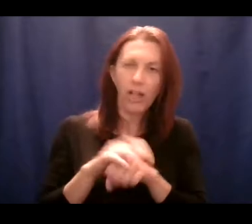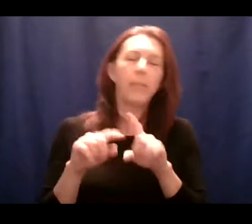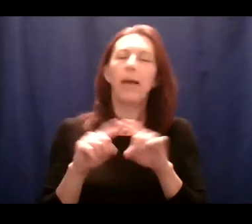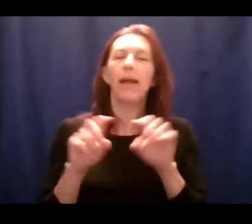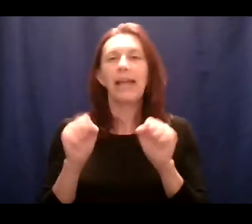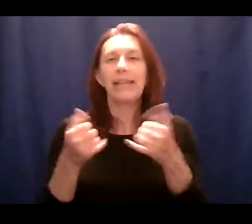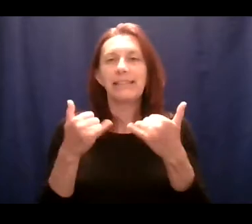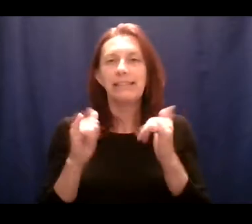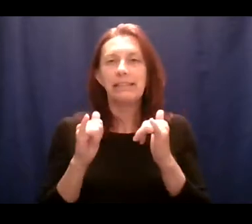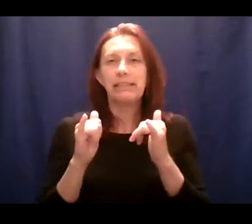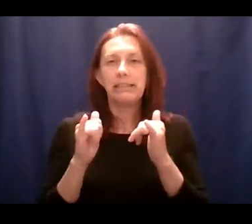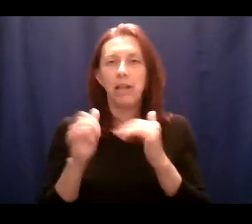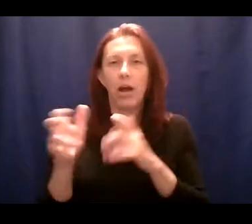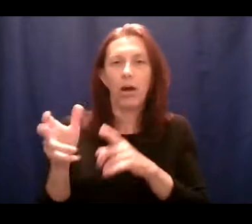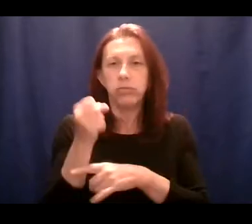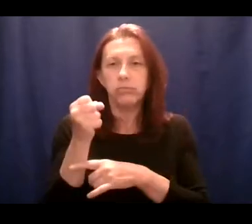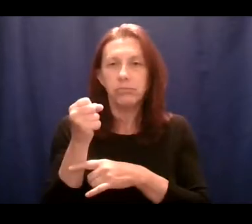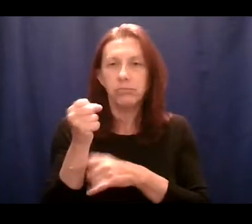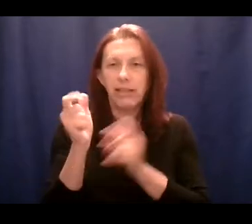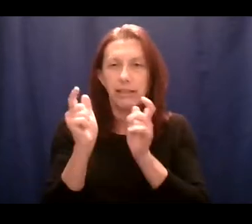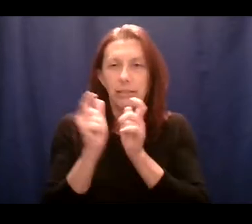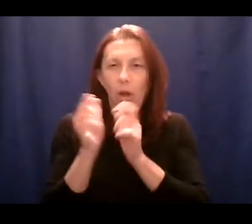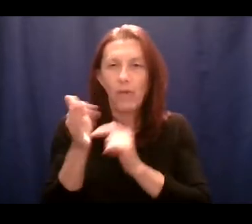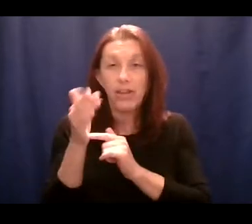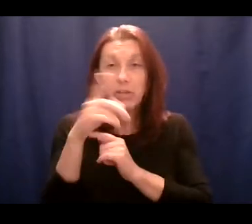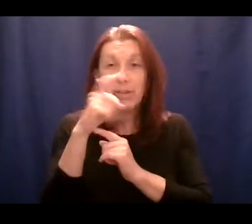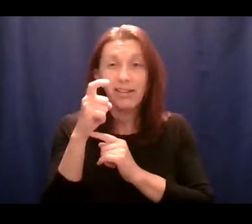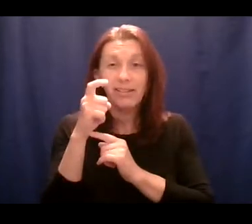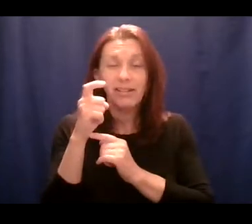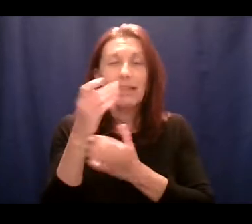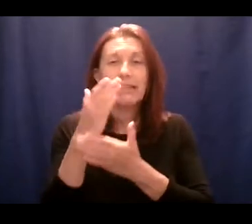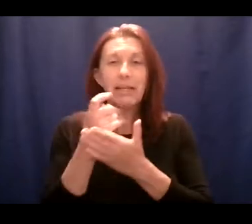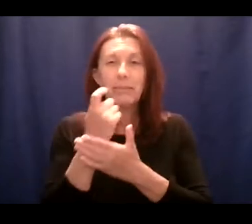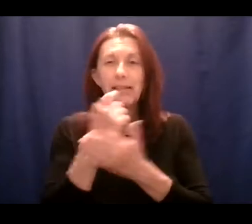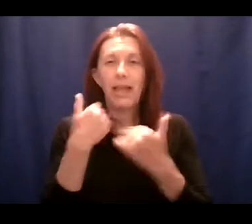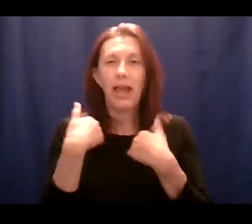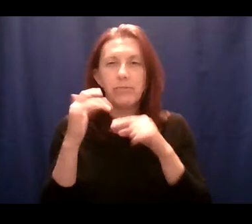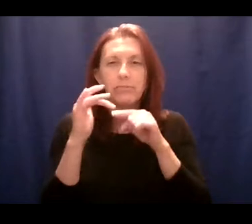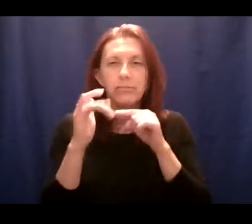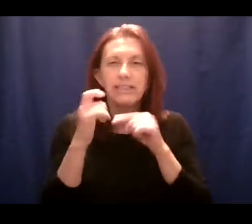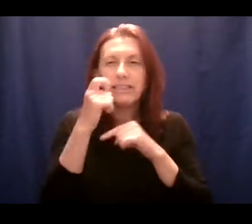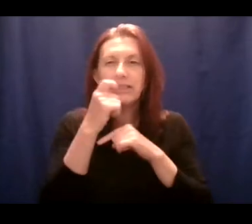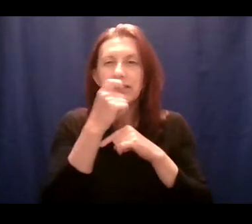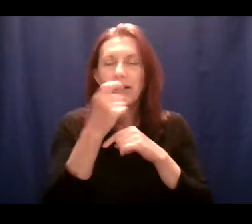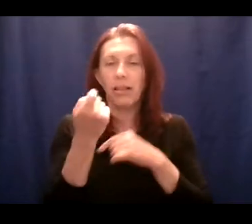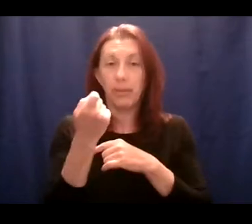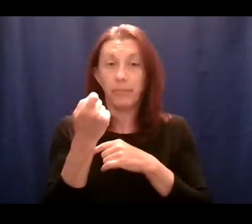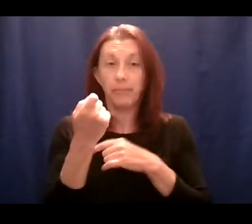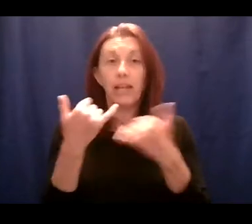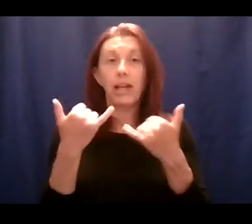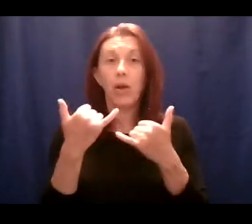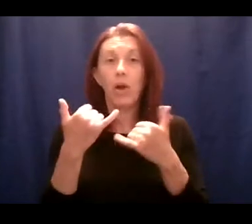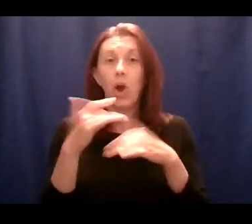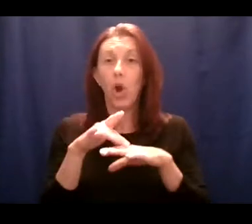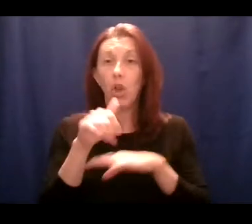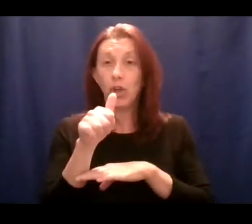fish because it has that little bit of a point. So this is one of those animals. Now, I have to mention here, too, we were looking at an older animal earlier. This